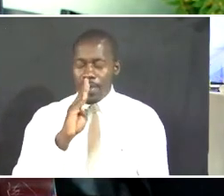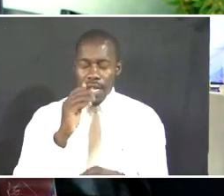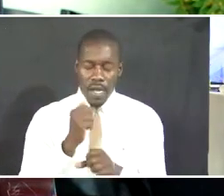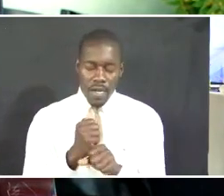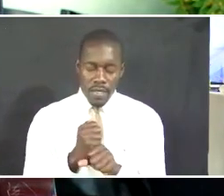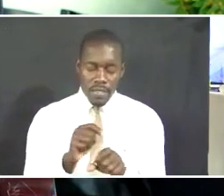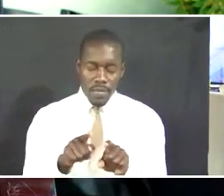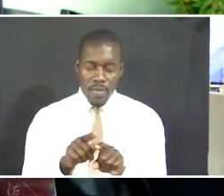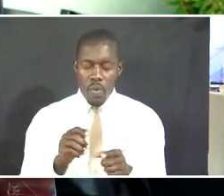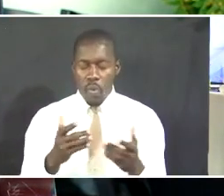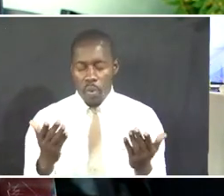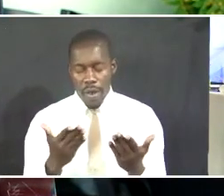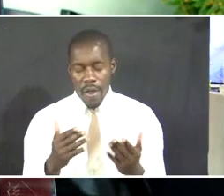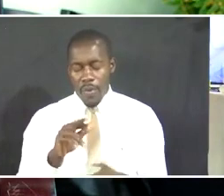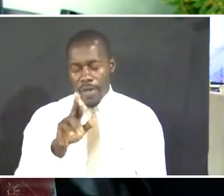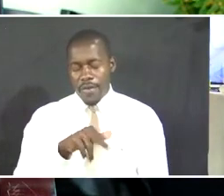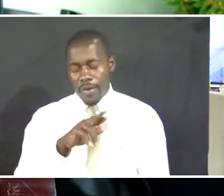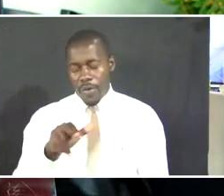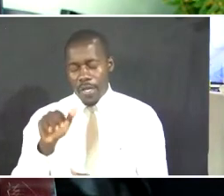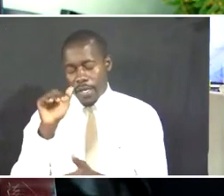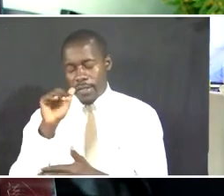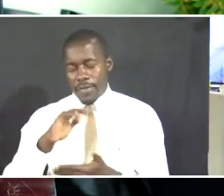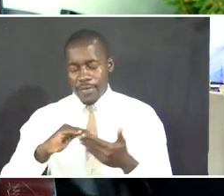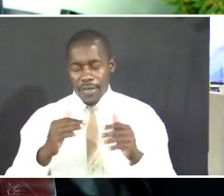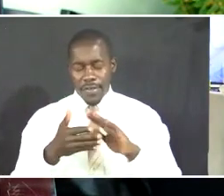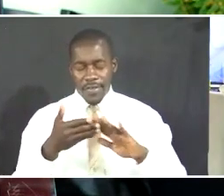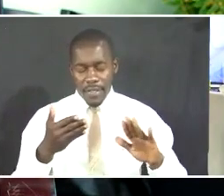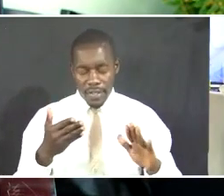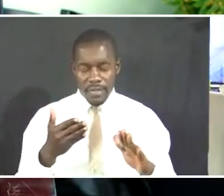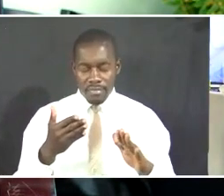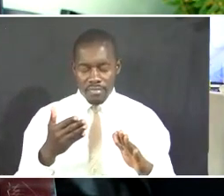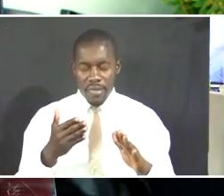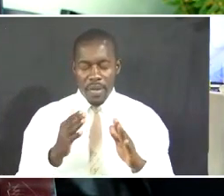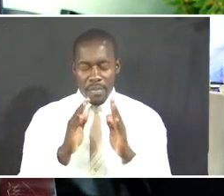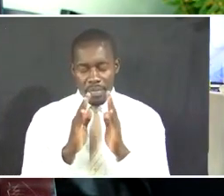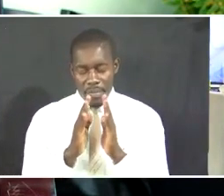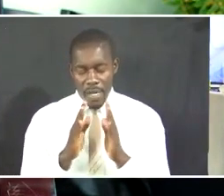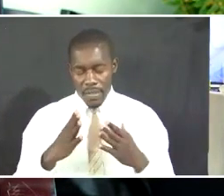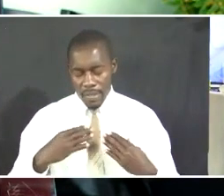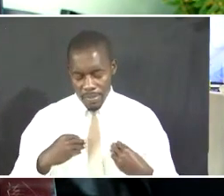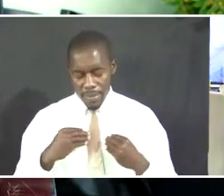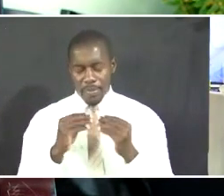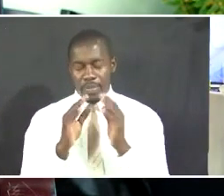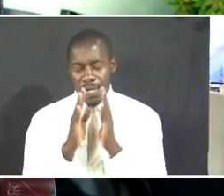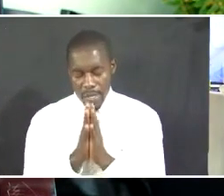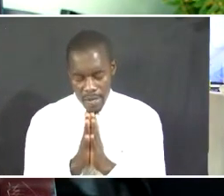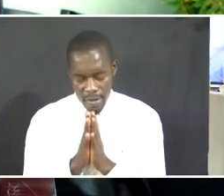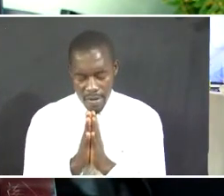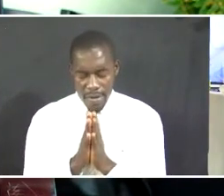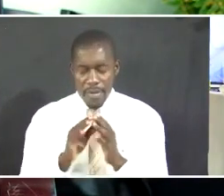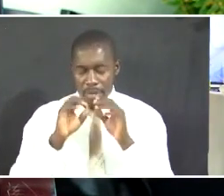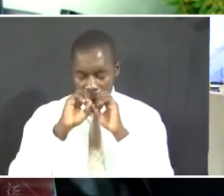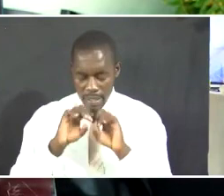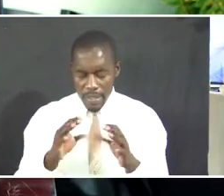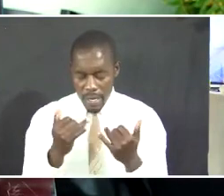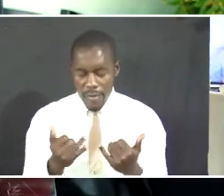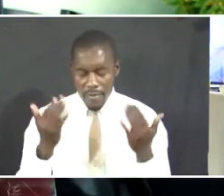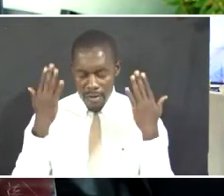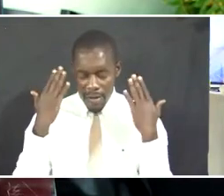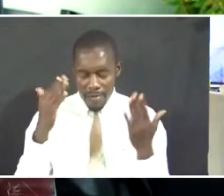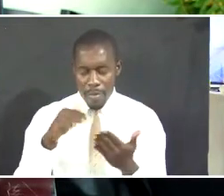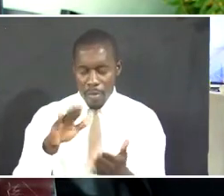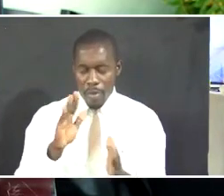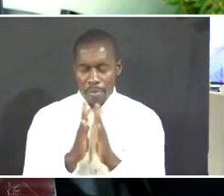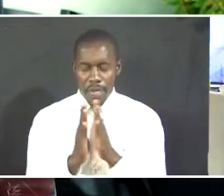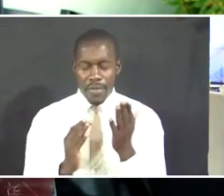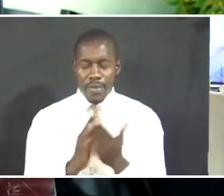And where we have wronged, Lord, we ask for forgiveness so that this prayer may be acceptable to you. Bless us now and forevermore, because we pray